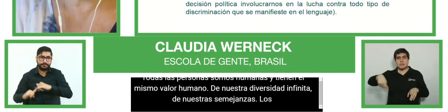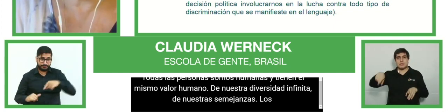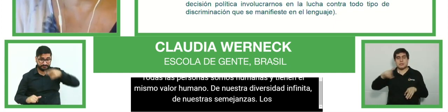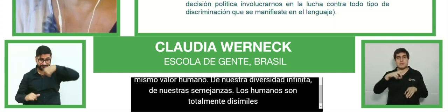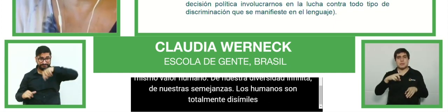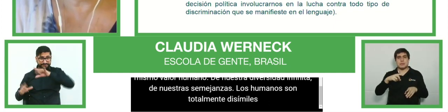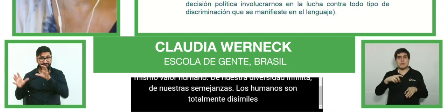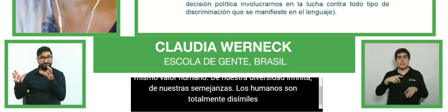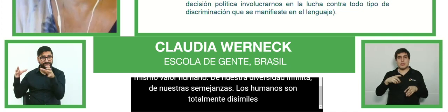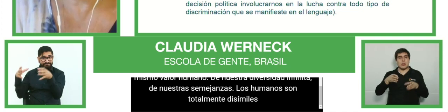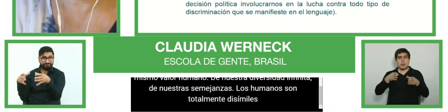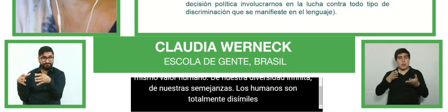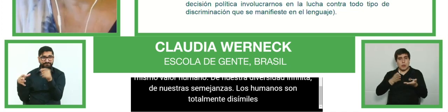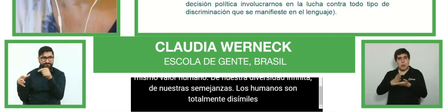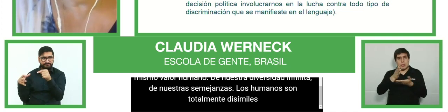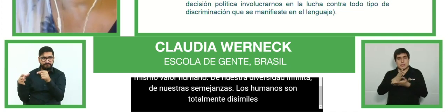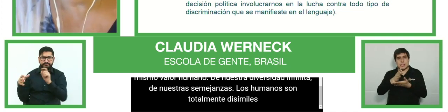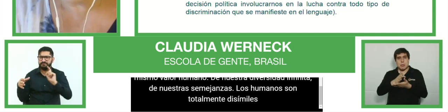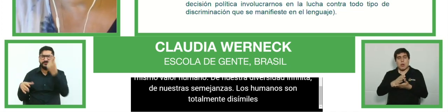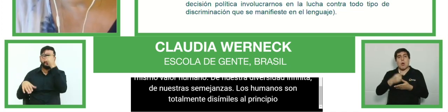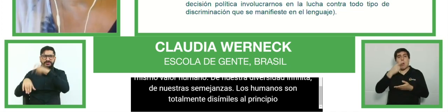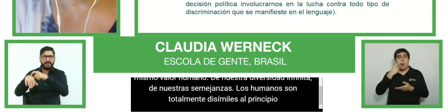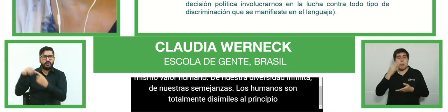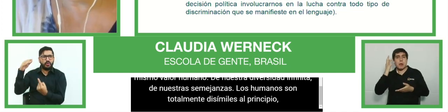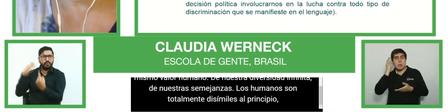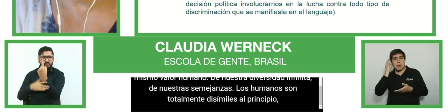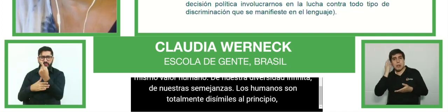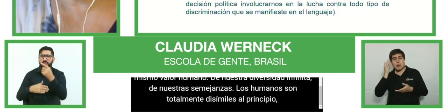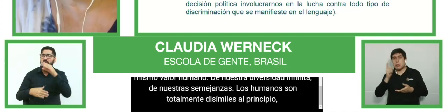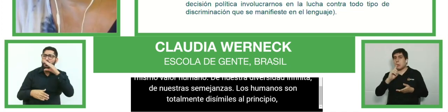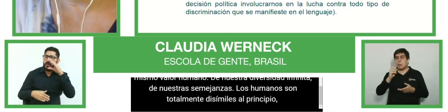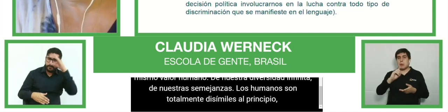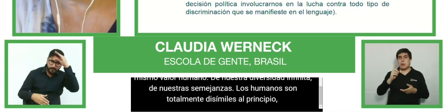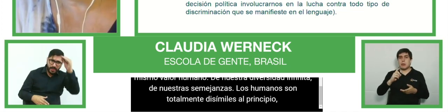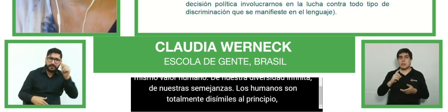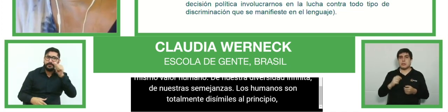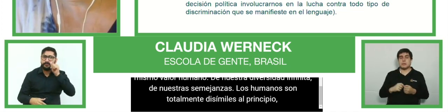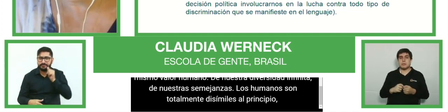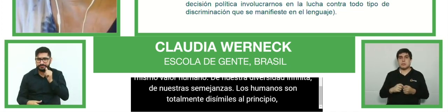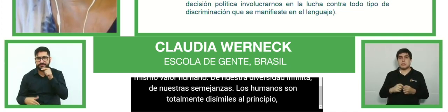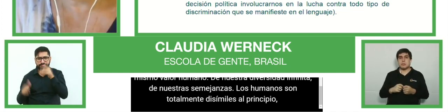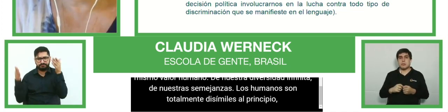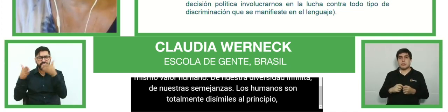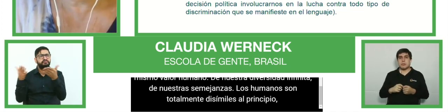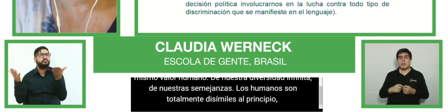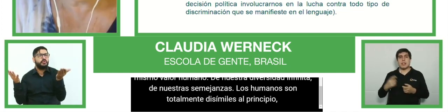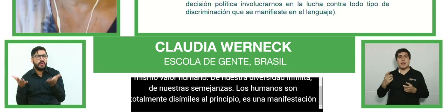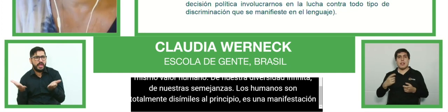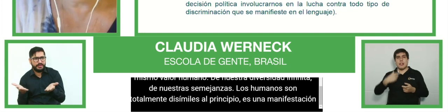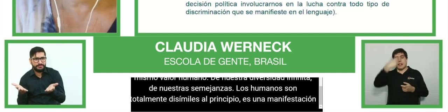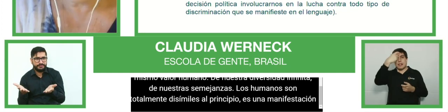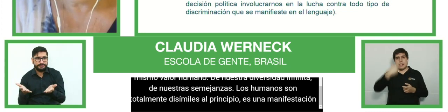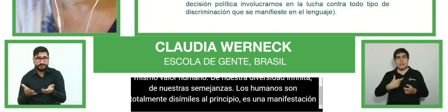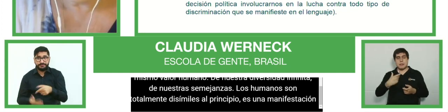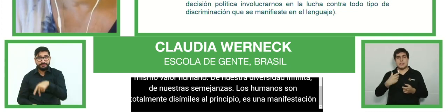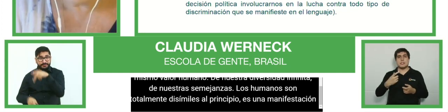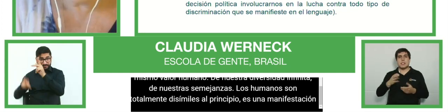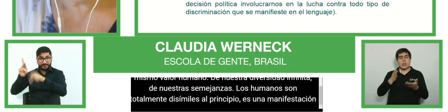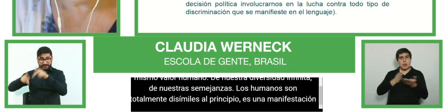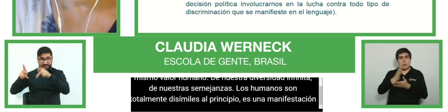A person was never born as another person, and this asymmetry increases along the life of a